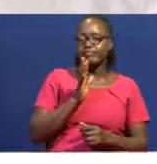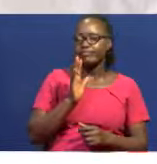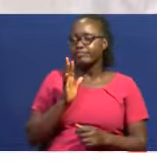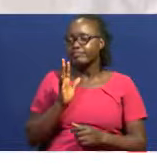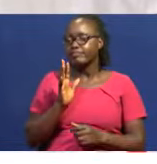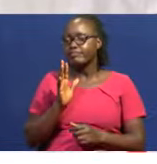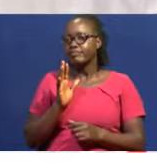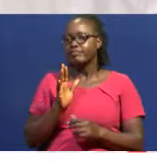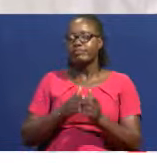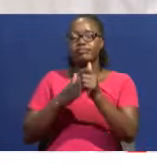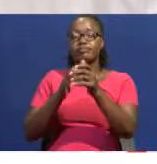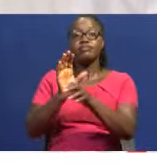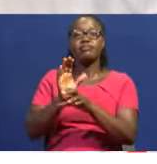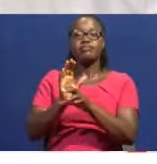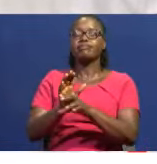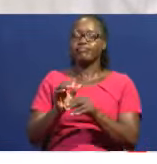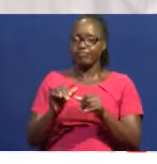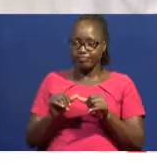Viongozi wetu wa kanisa tunaongea.